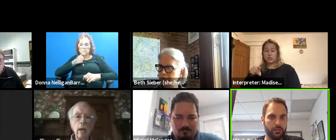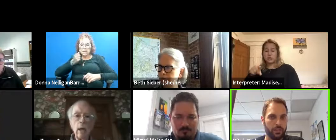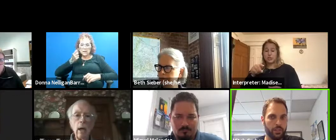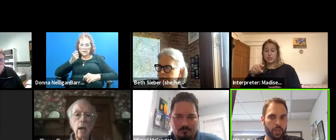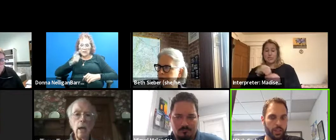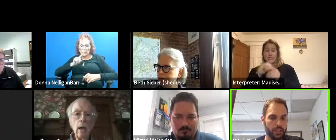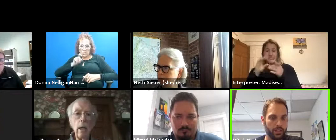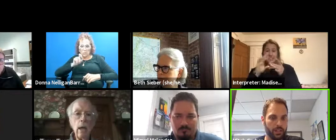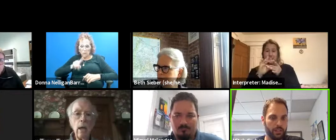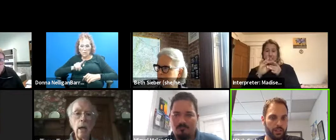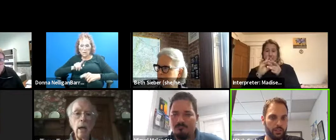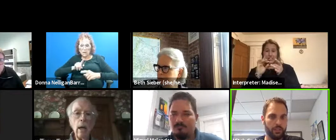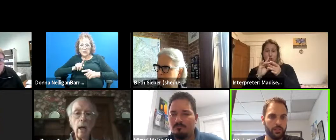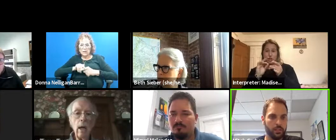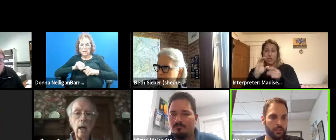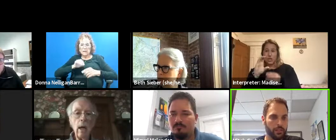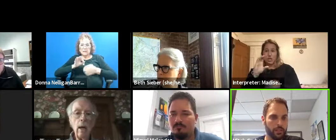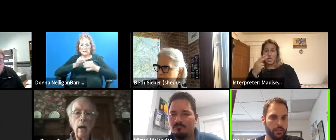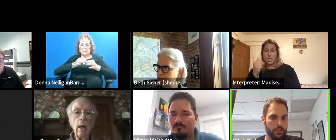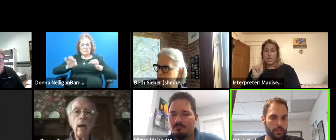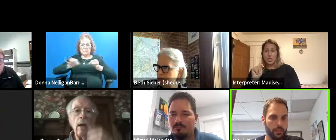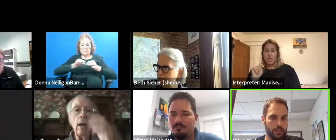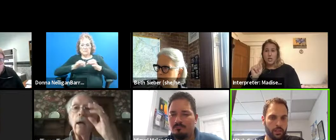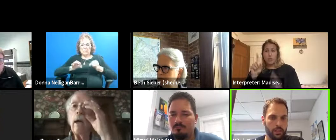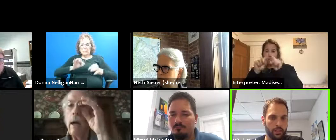else does.